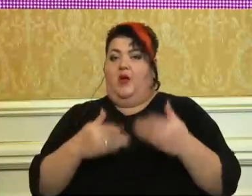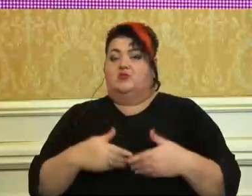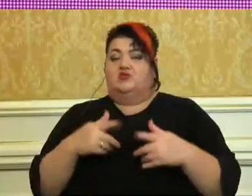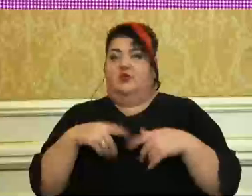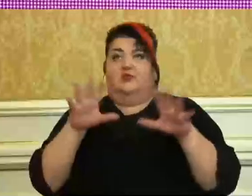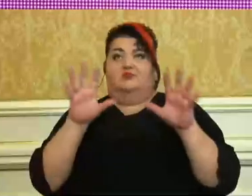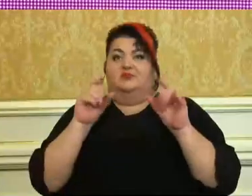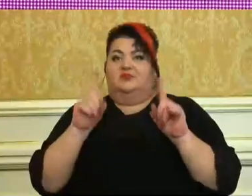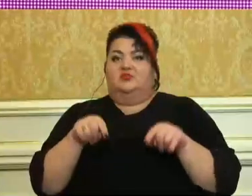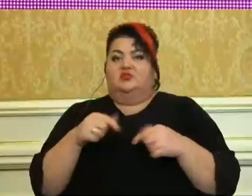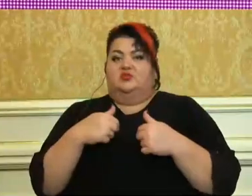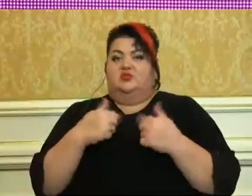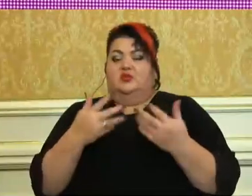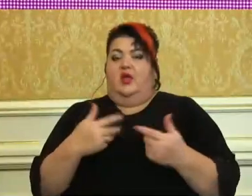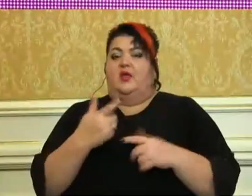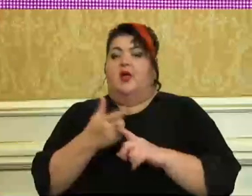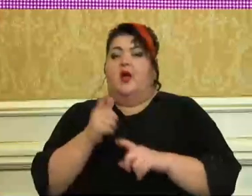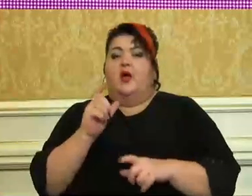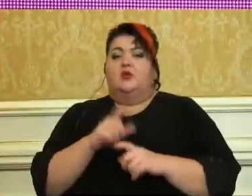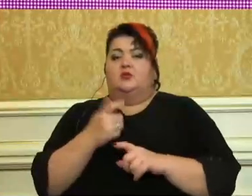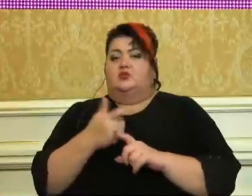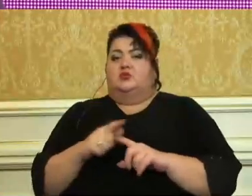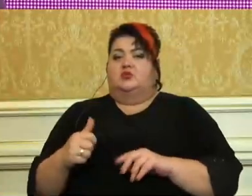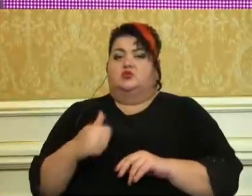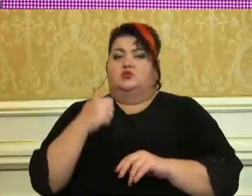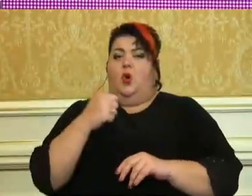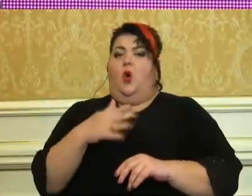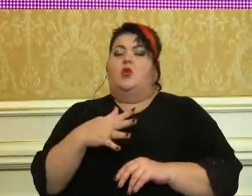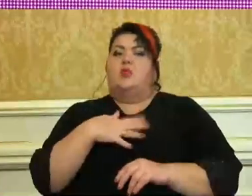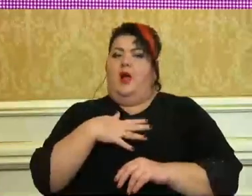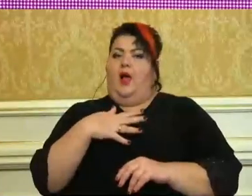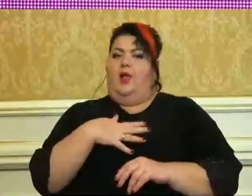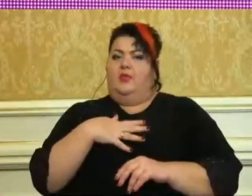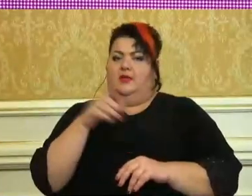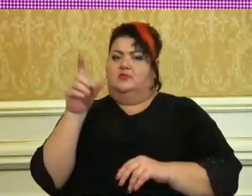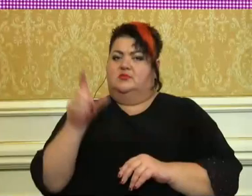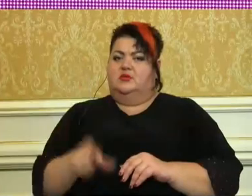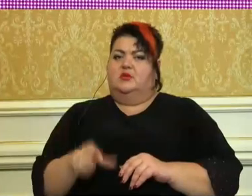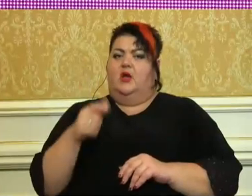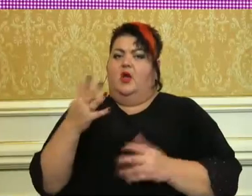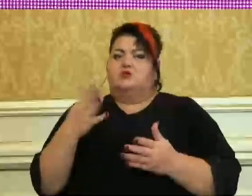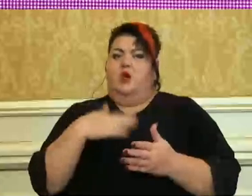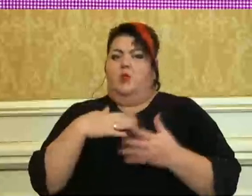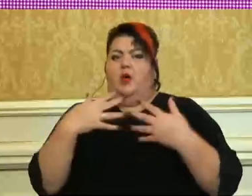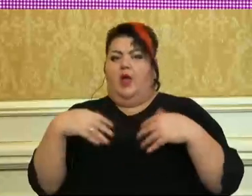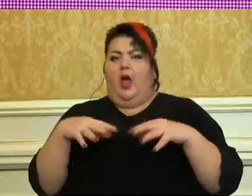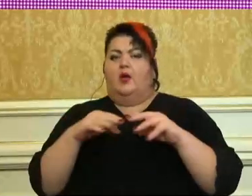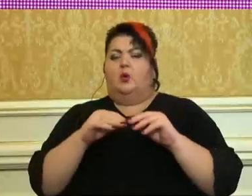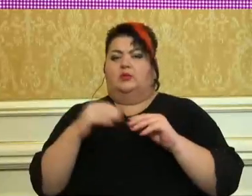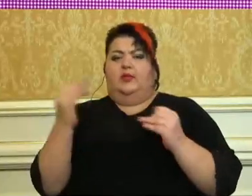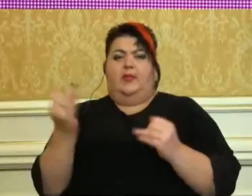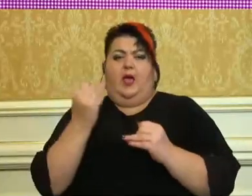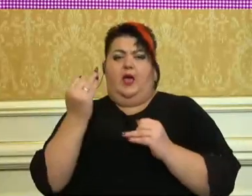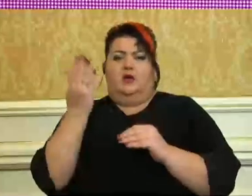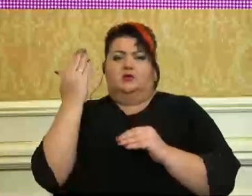I am a very, very proud Canadian. Though my family's history entered Canada about 100